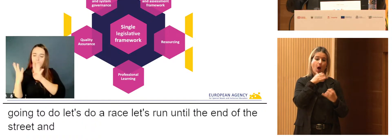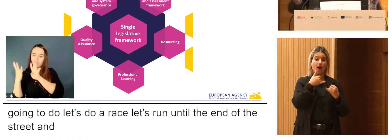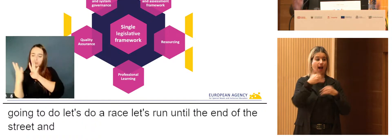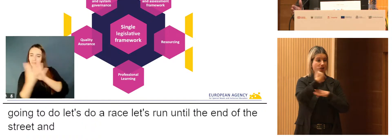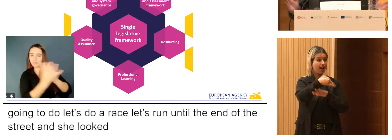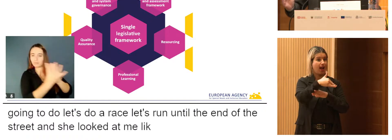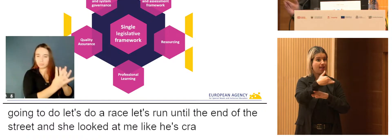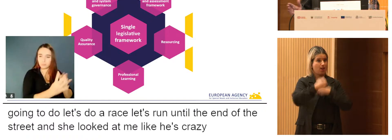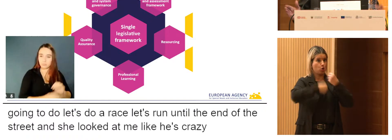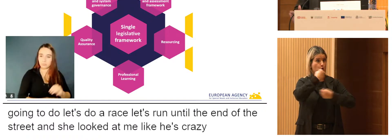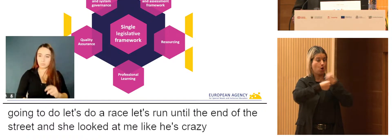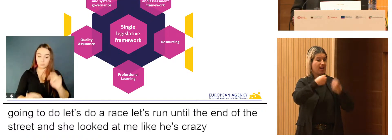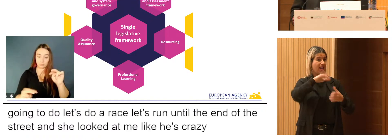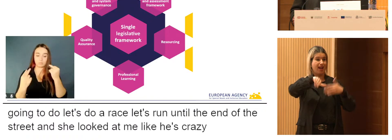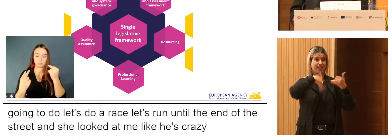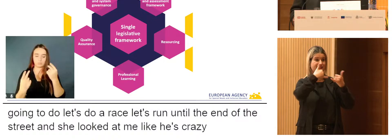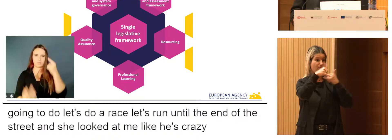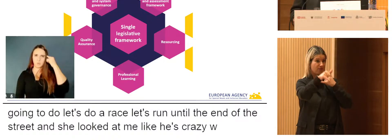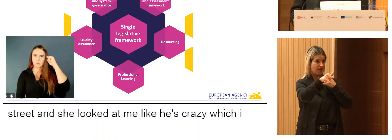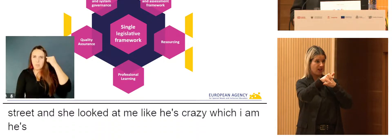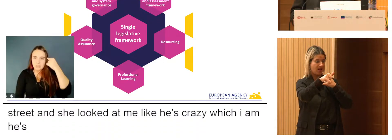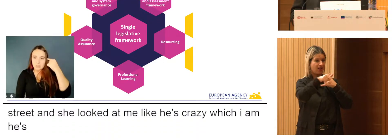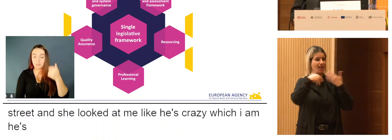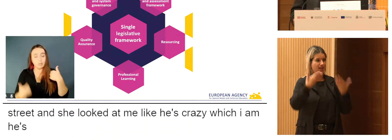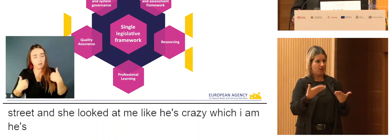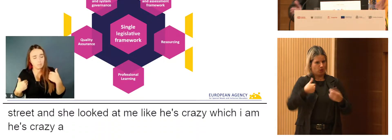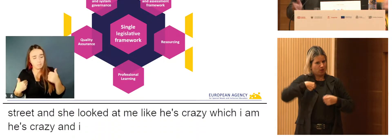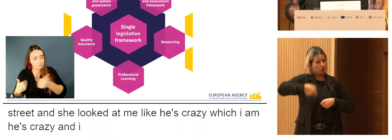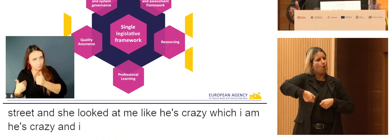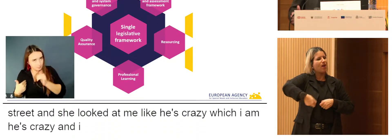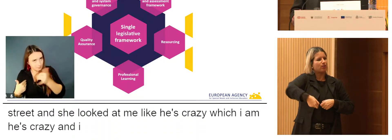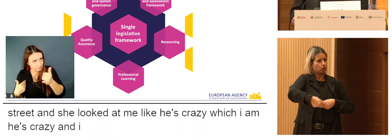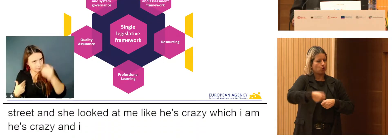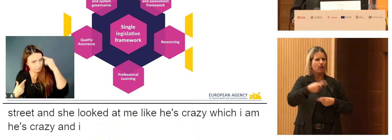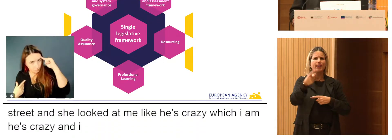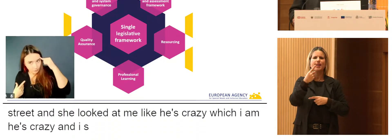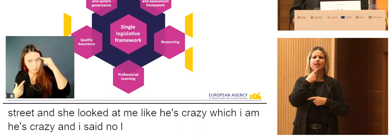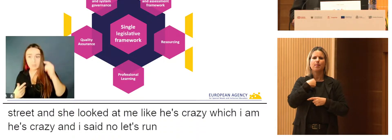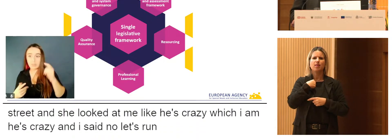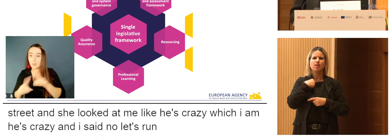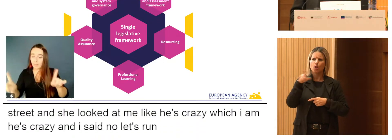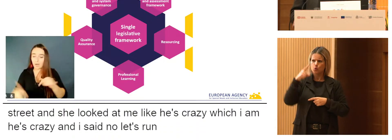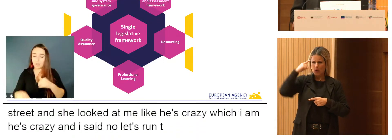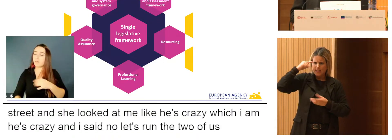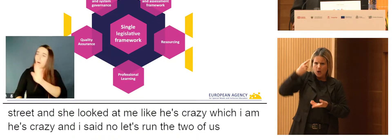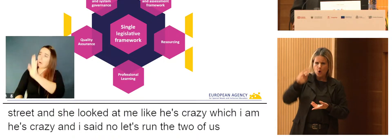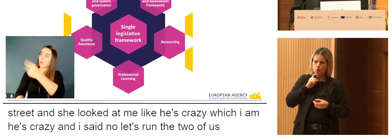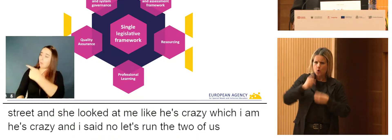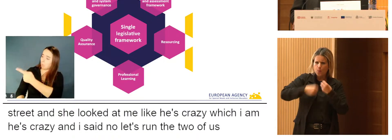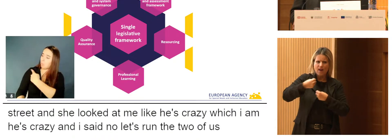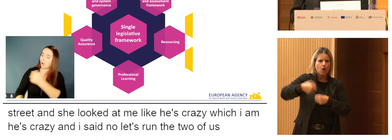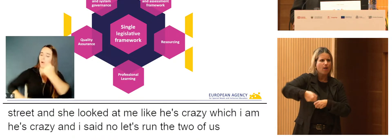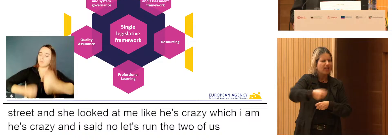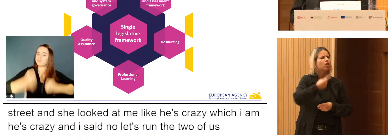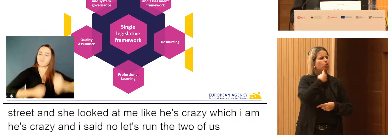crazy, which I am. He's crazy. And I said, no, let's run, the 2 of us.